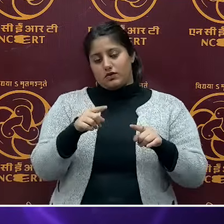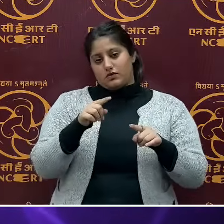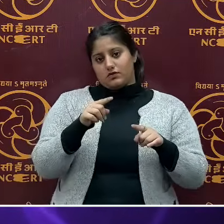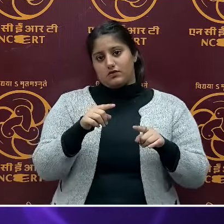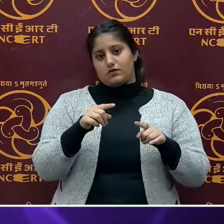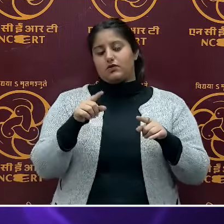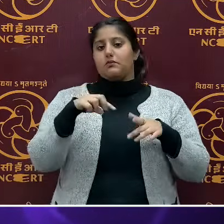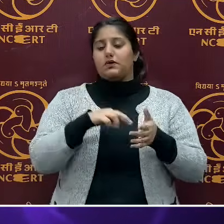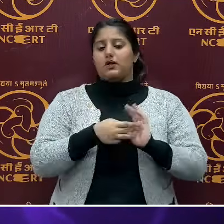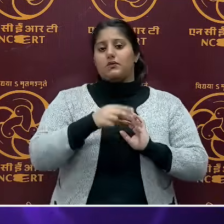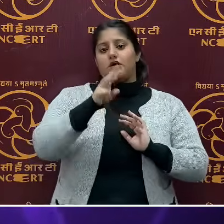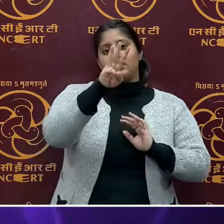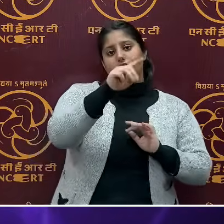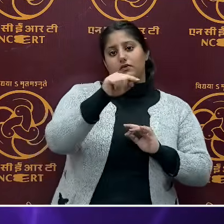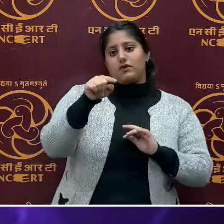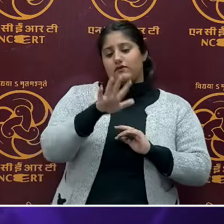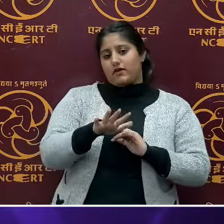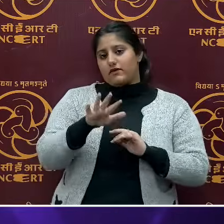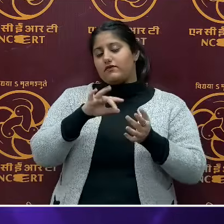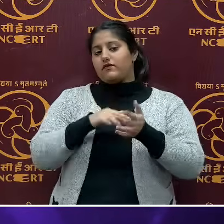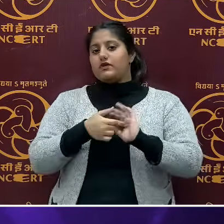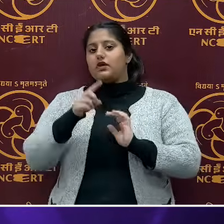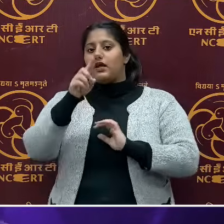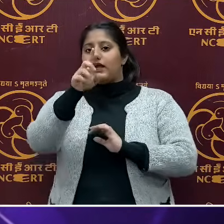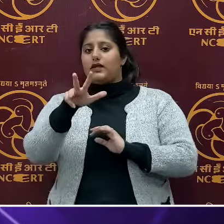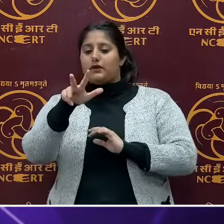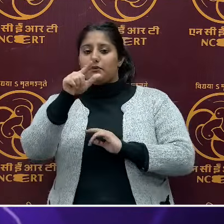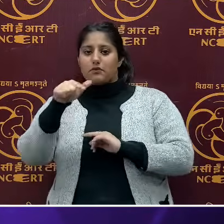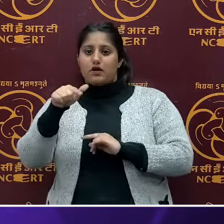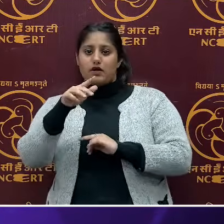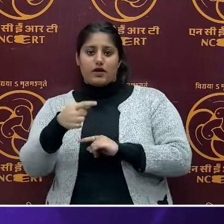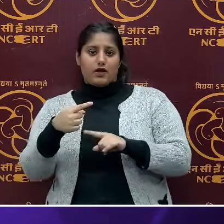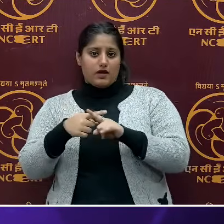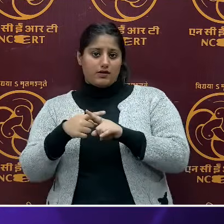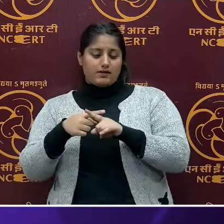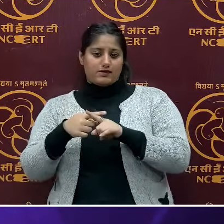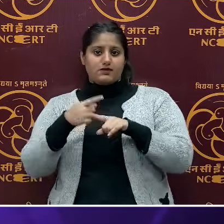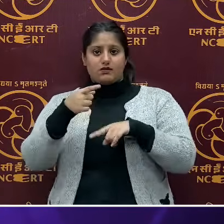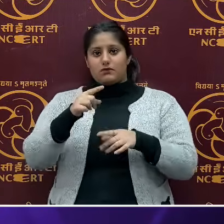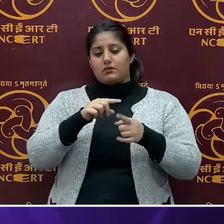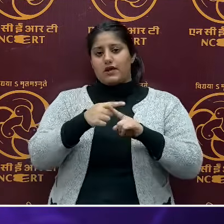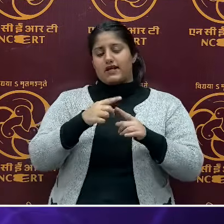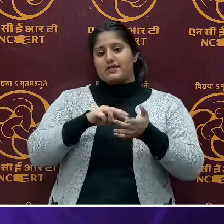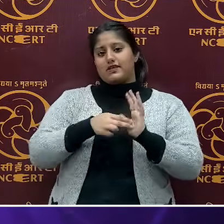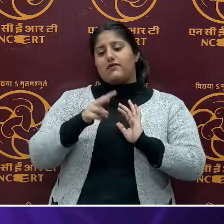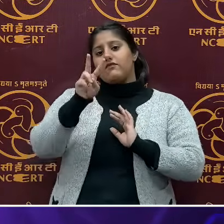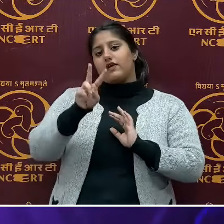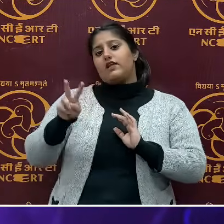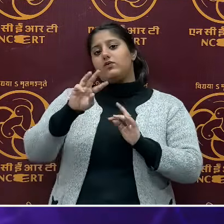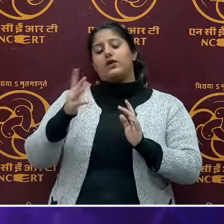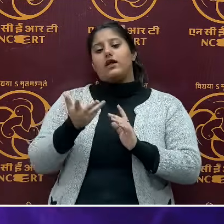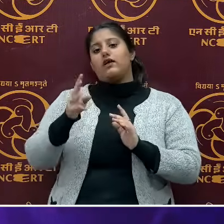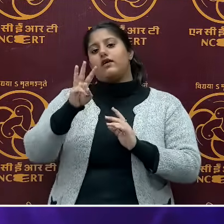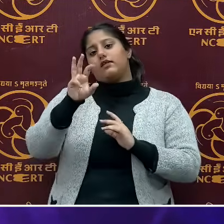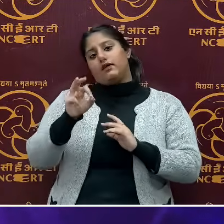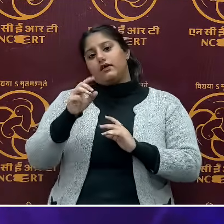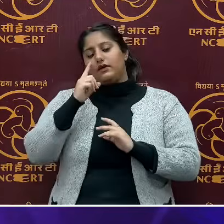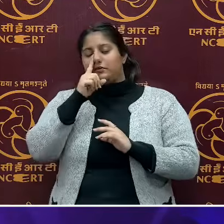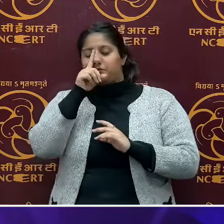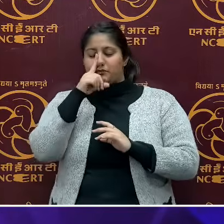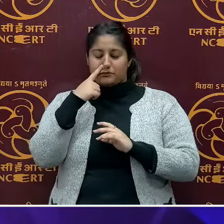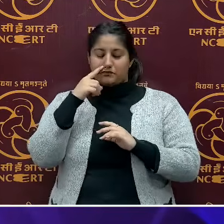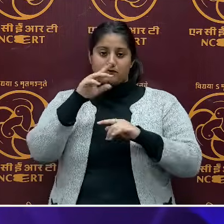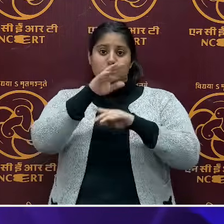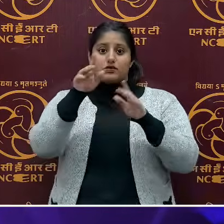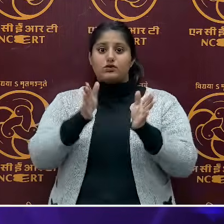So, 3/5 must be equal to 18/x. That means the value of x is 30. So, number of spoons